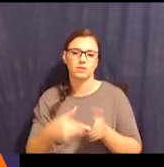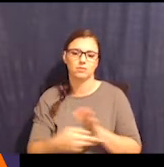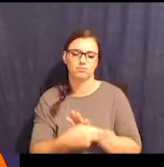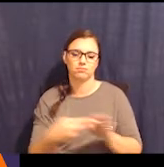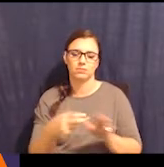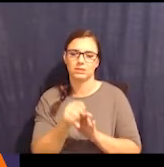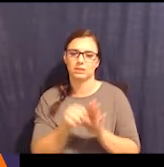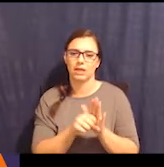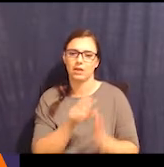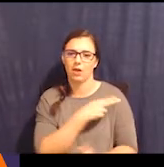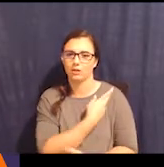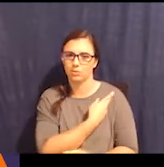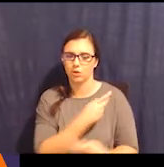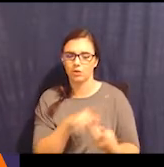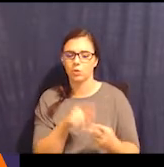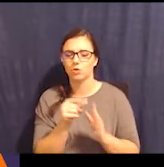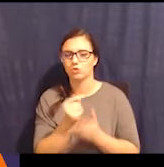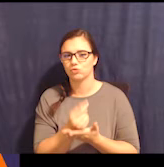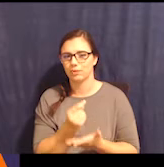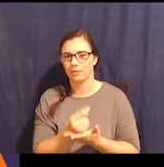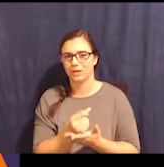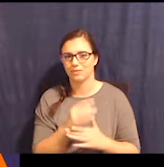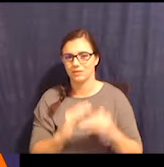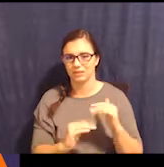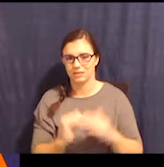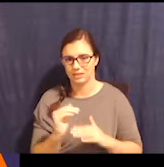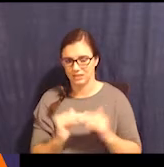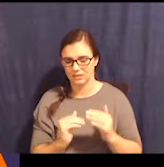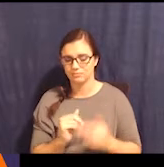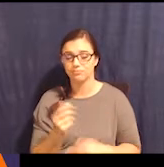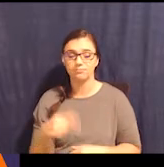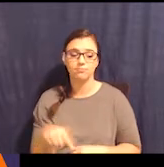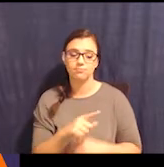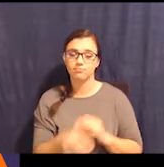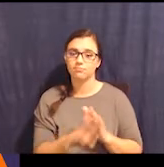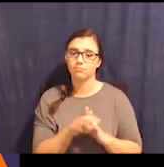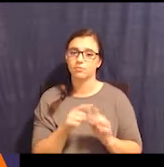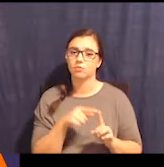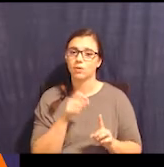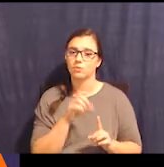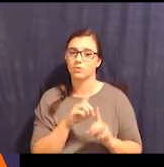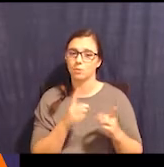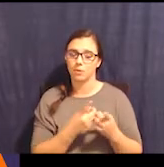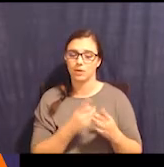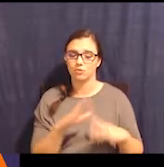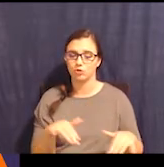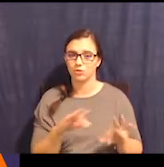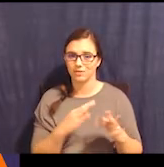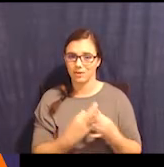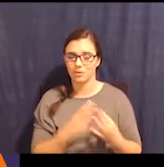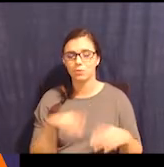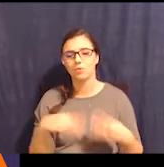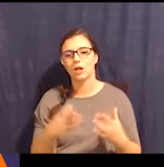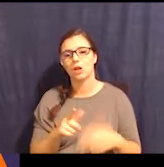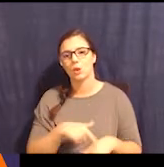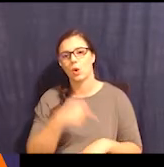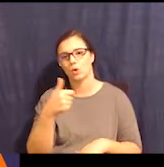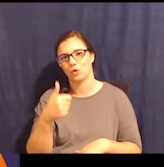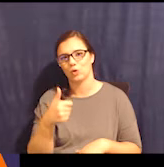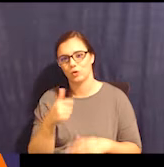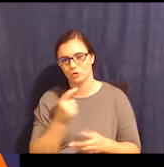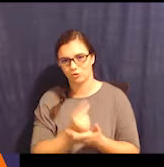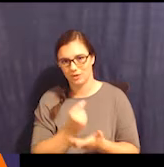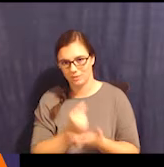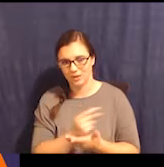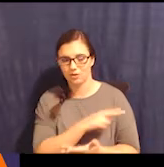They are designated by the Department of Children and Families to provide longer-term treatment and hospitalization for individuals with serious mental